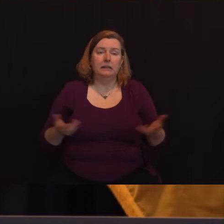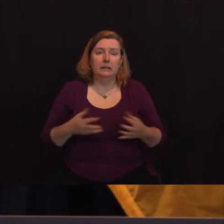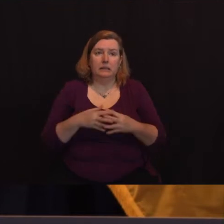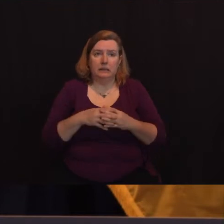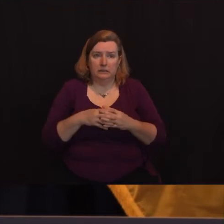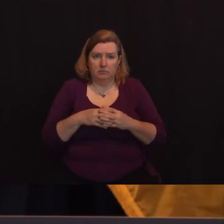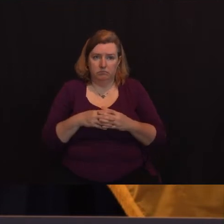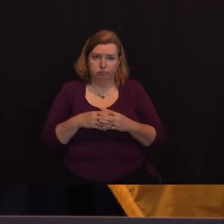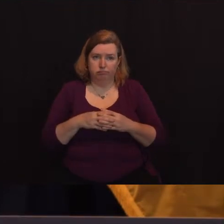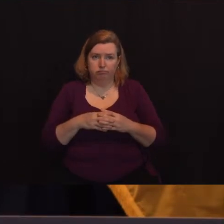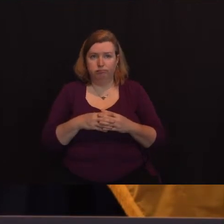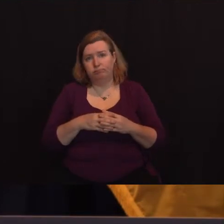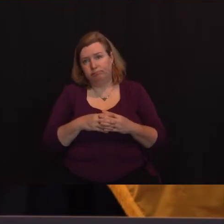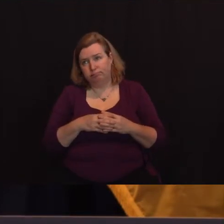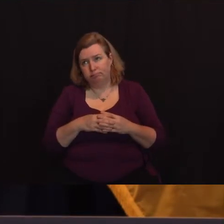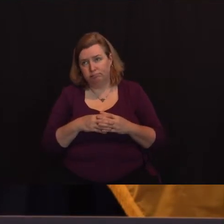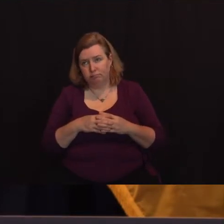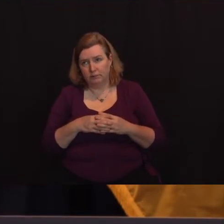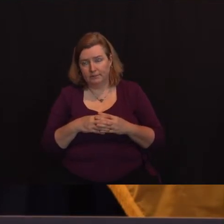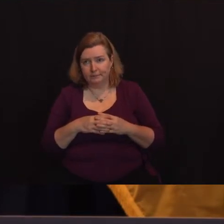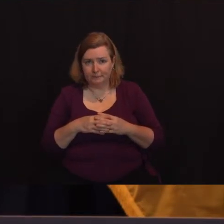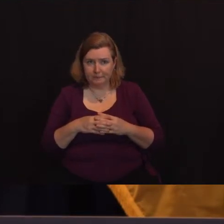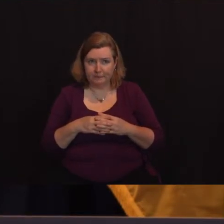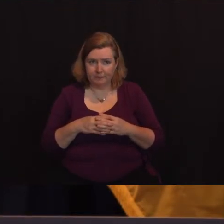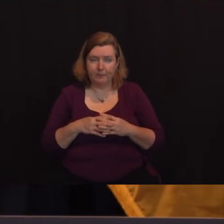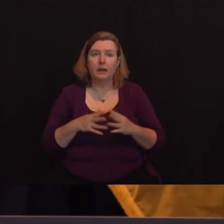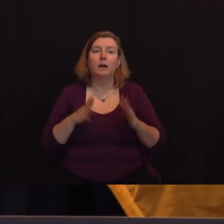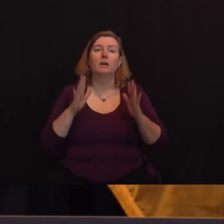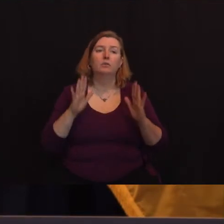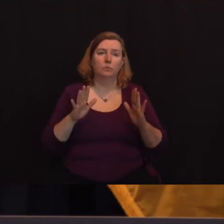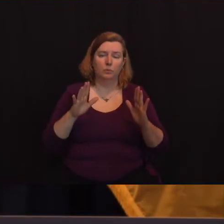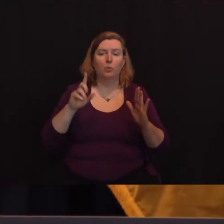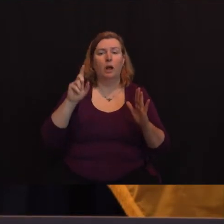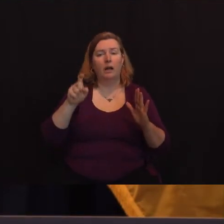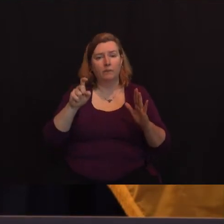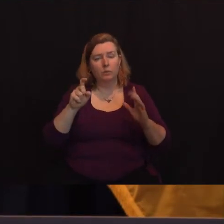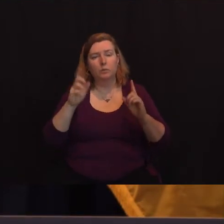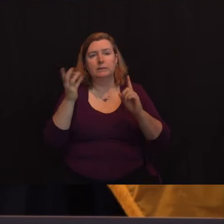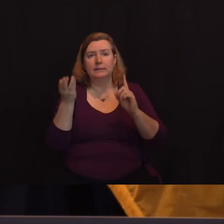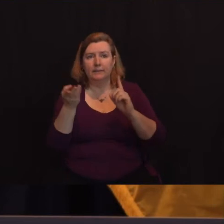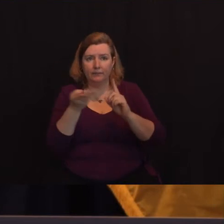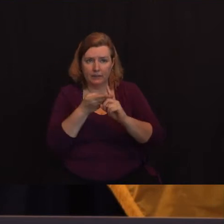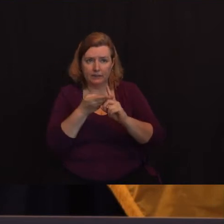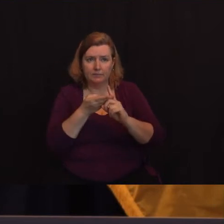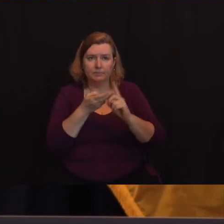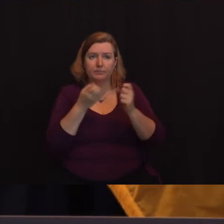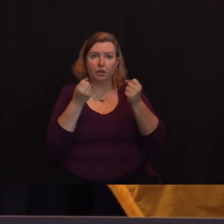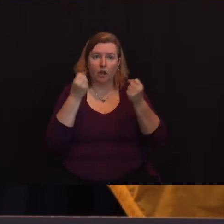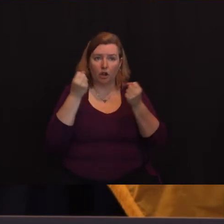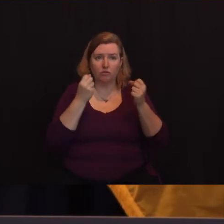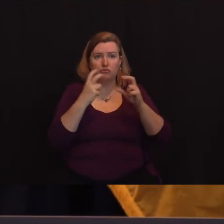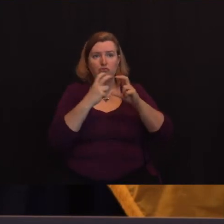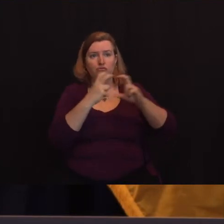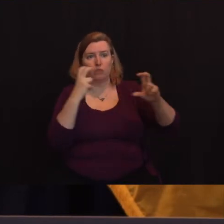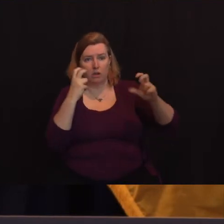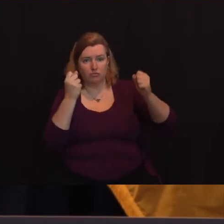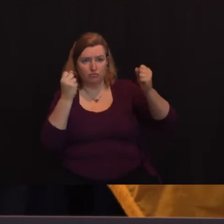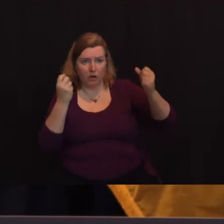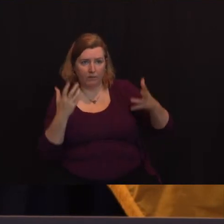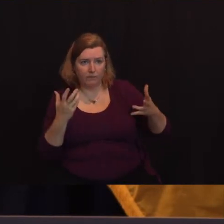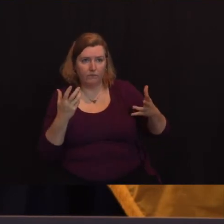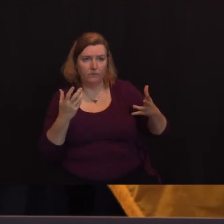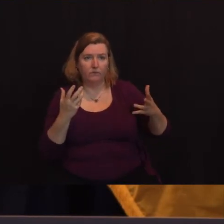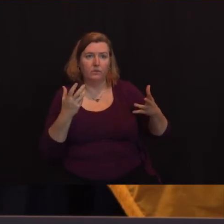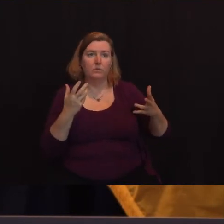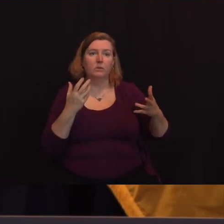like a lot of other employment challenges these days. There's a shortage there, but that's not specific to the pipeline. We don't, knock on